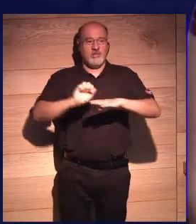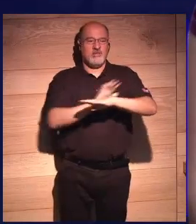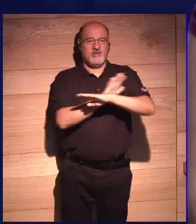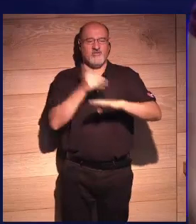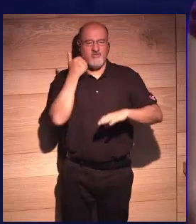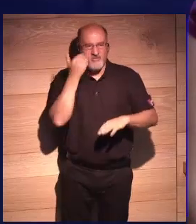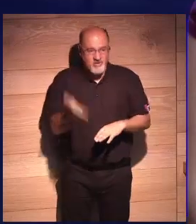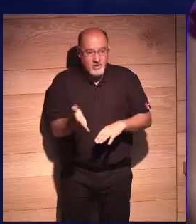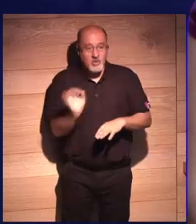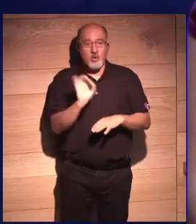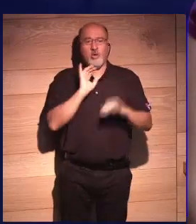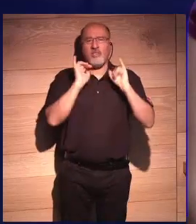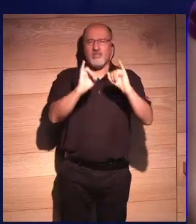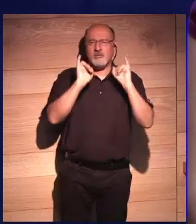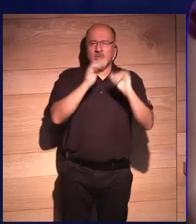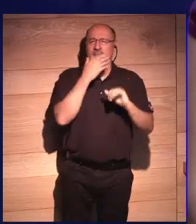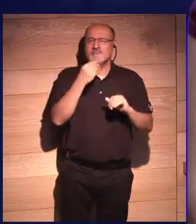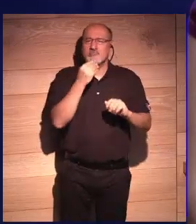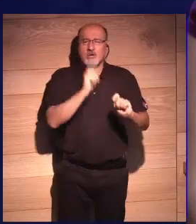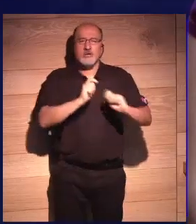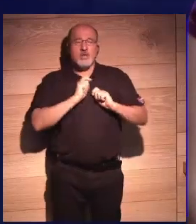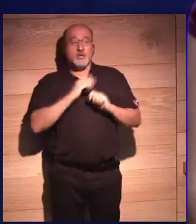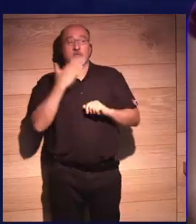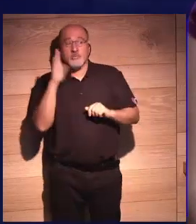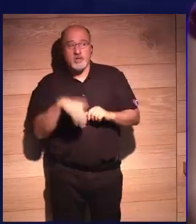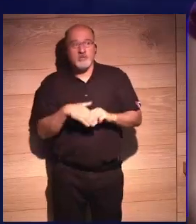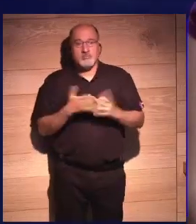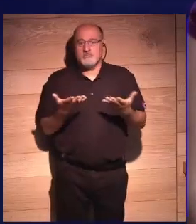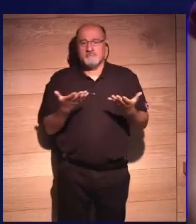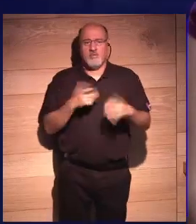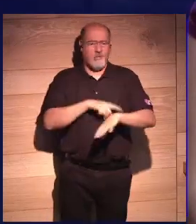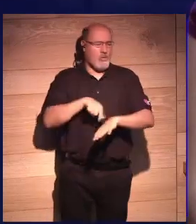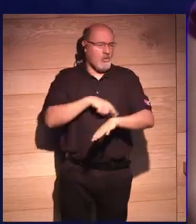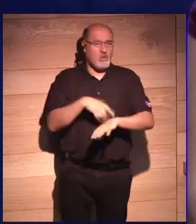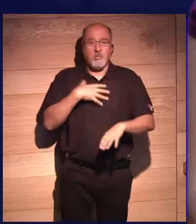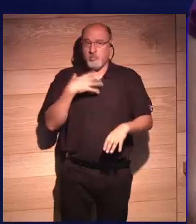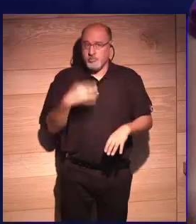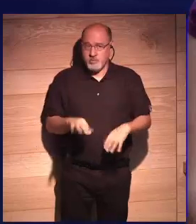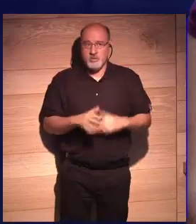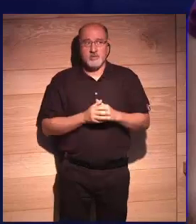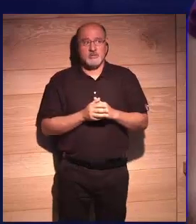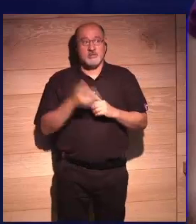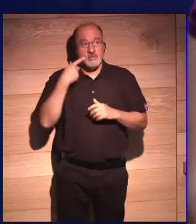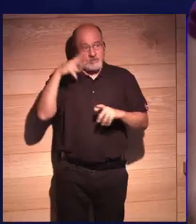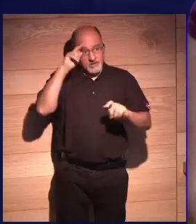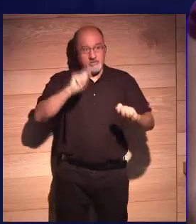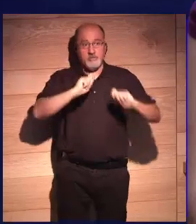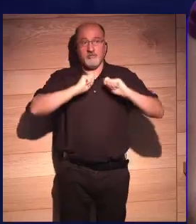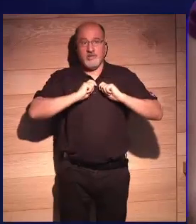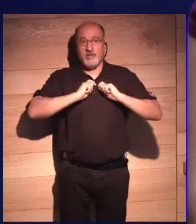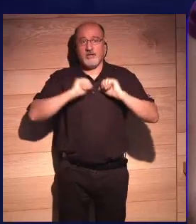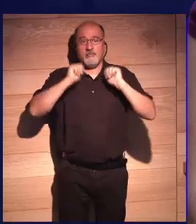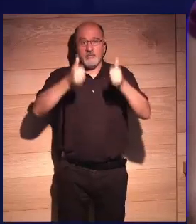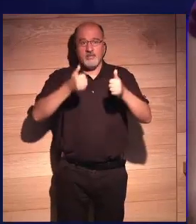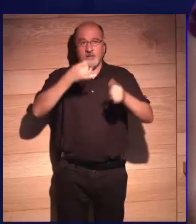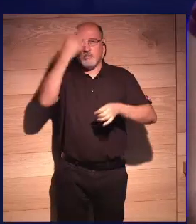I face a very ugly scenario, or if I see a very cool scenario, I would move there and I can spend hours